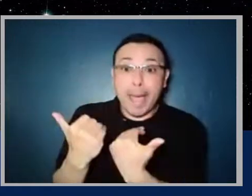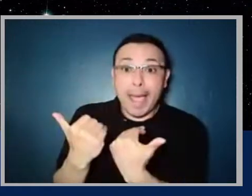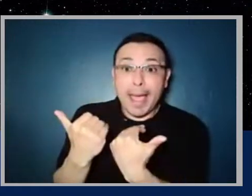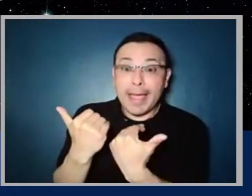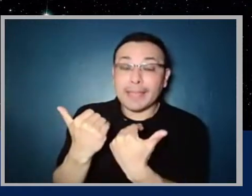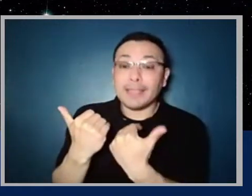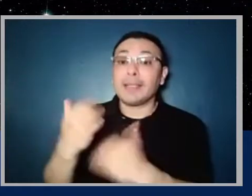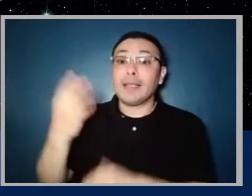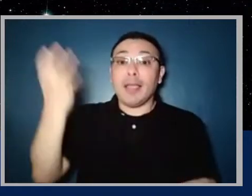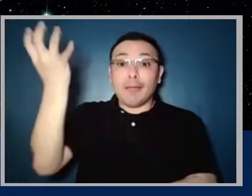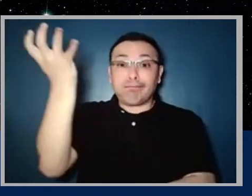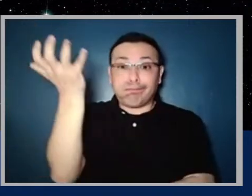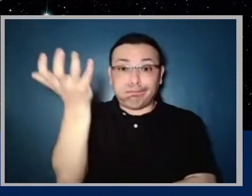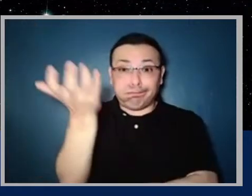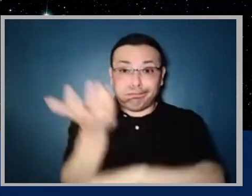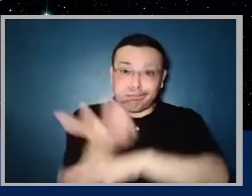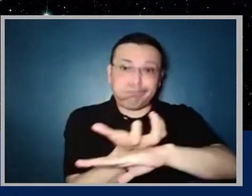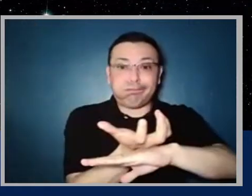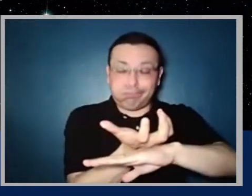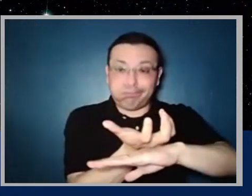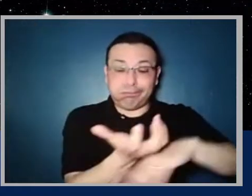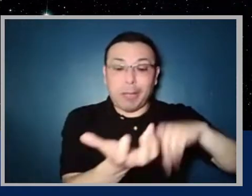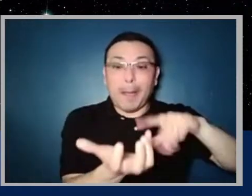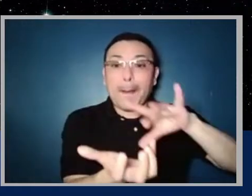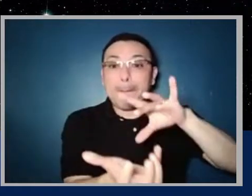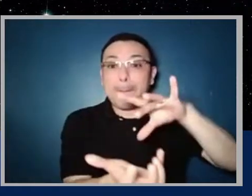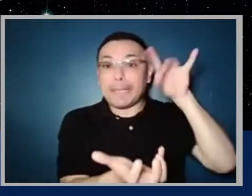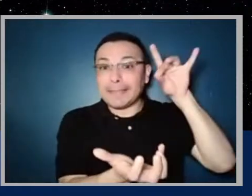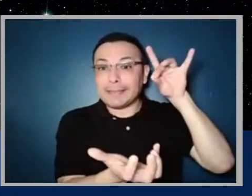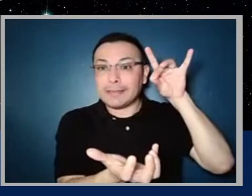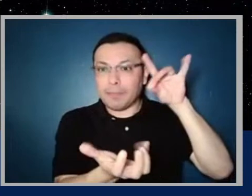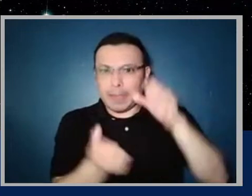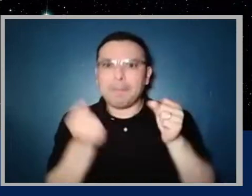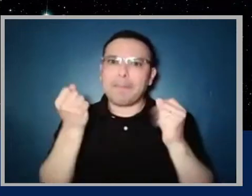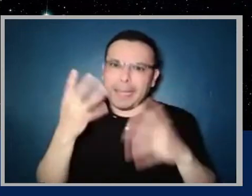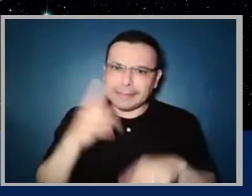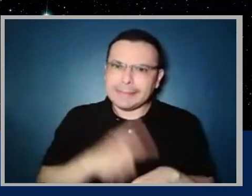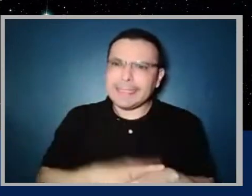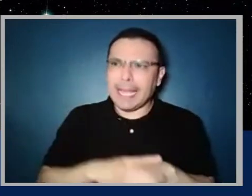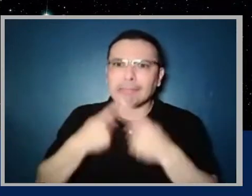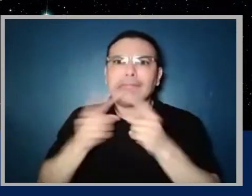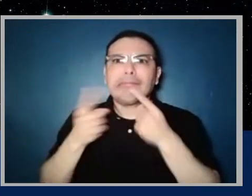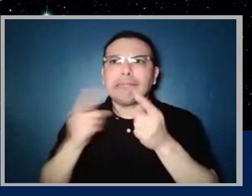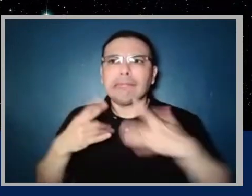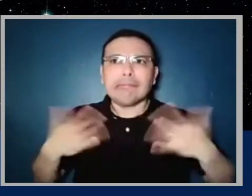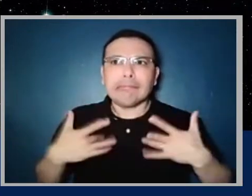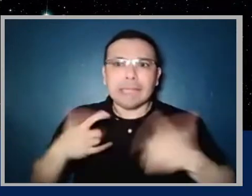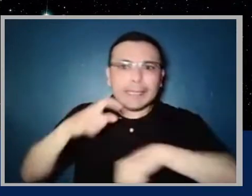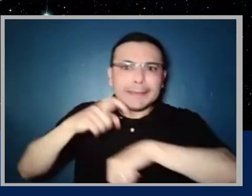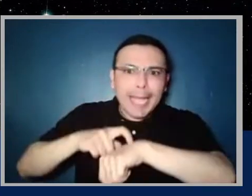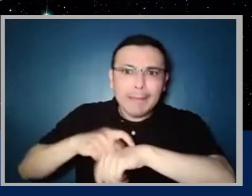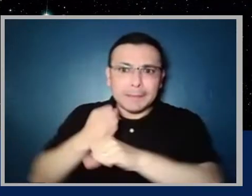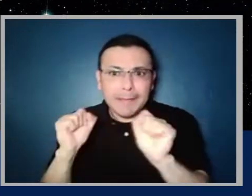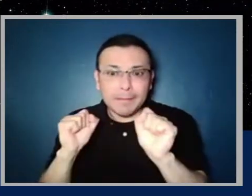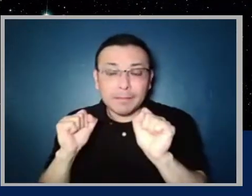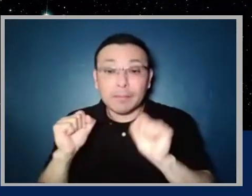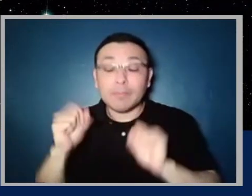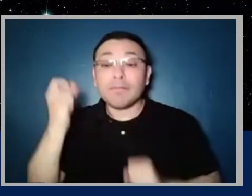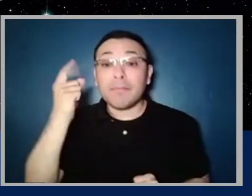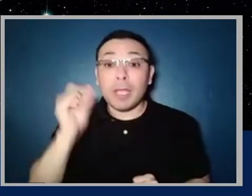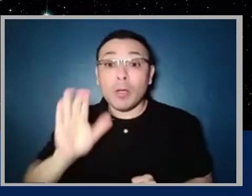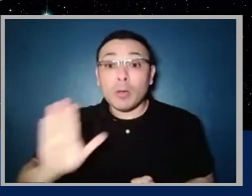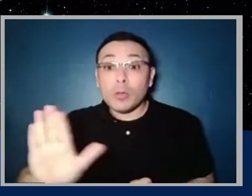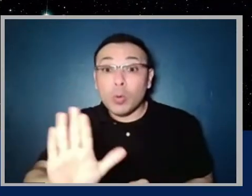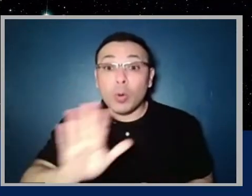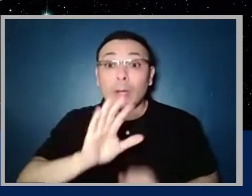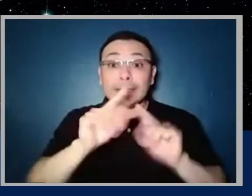down, and here are the zones, and, the splashdown is the big news when it comes to crew recovery. But crew recovery teams also have to be prepared for